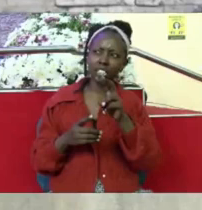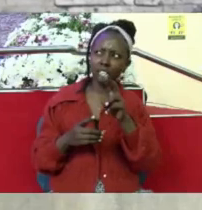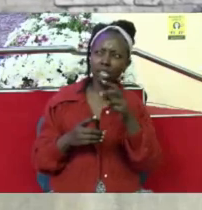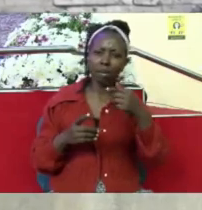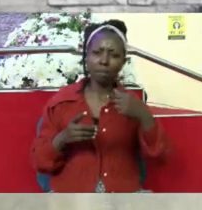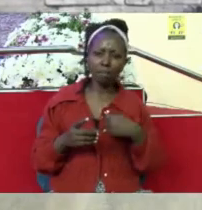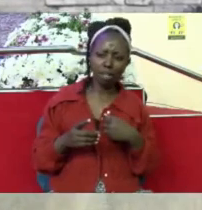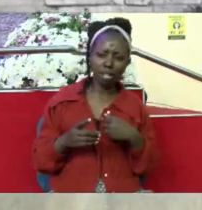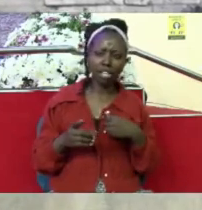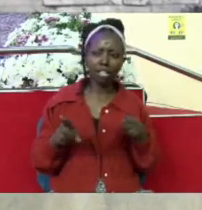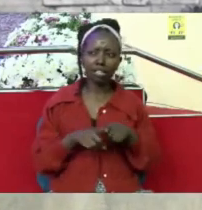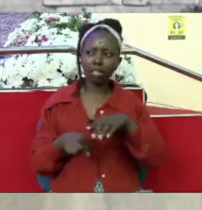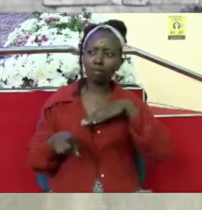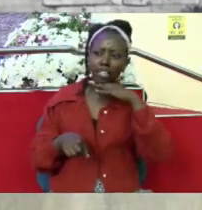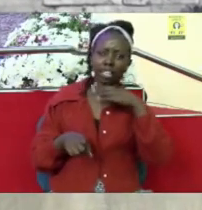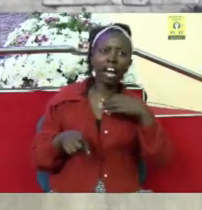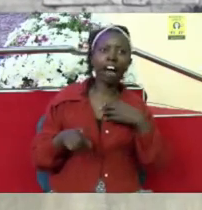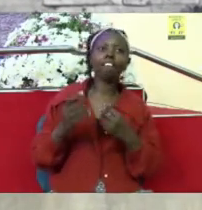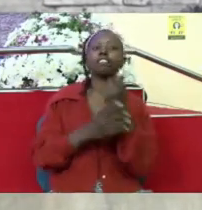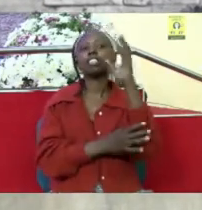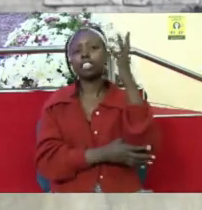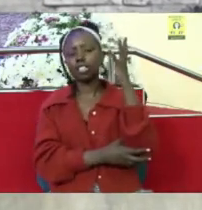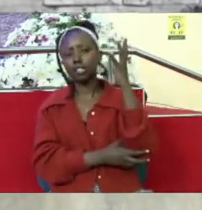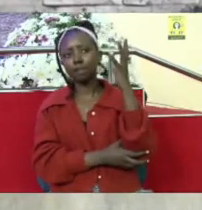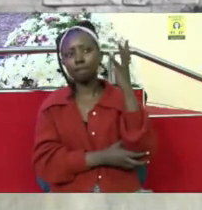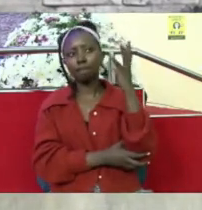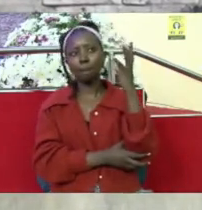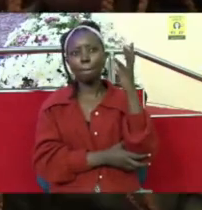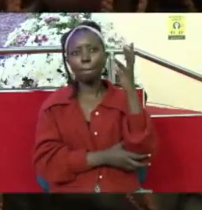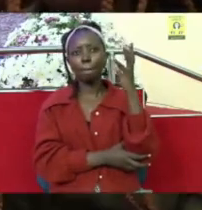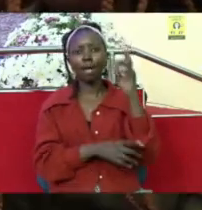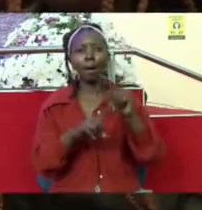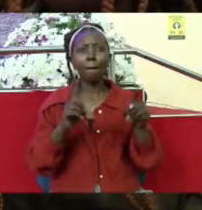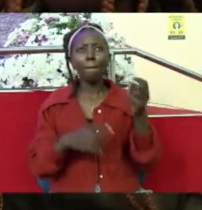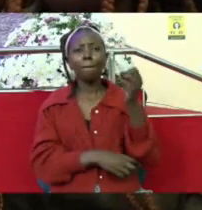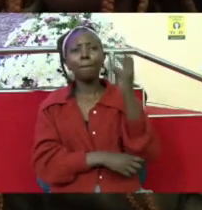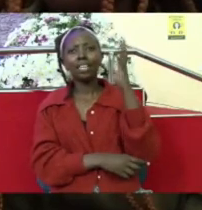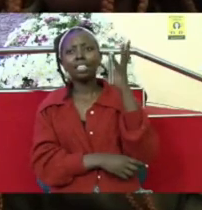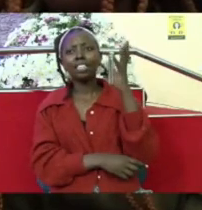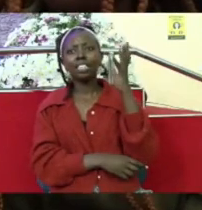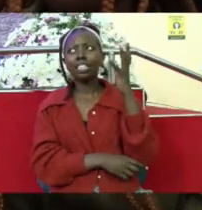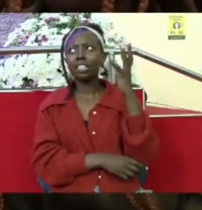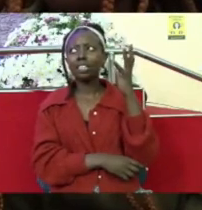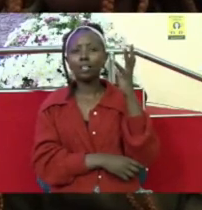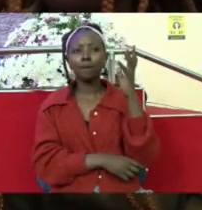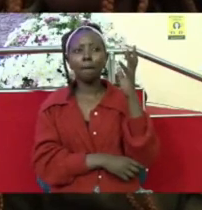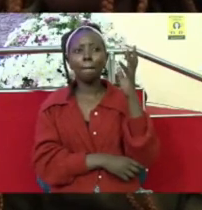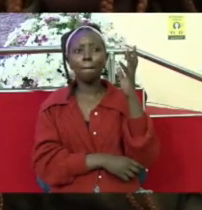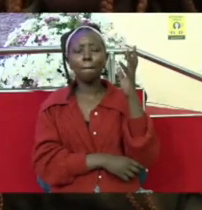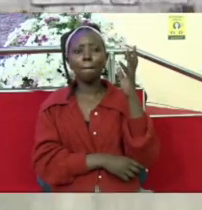and death, there was a tree. But the tree from his head to where